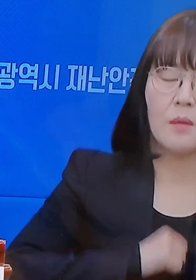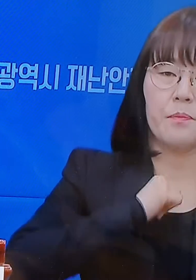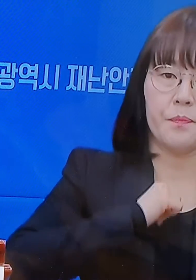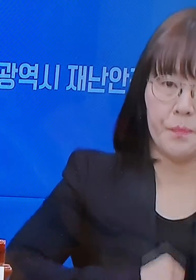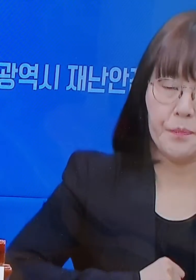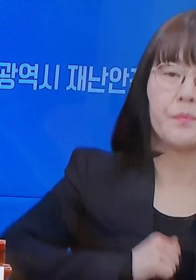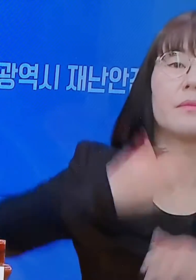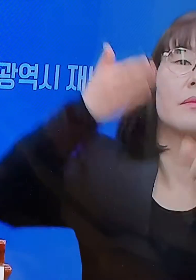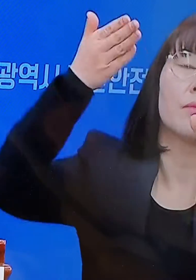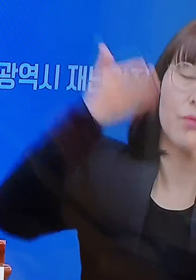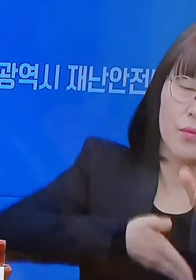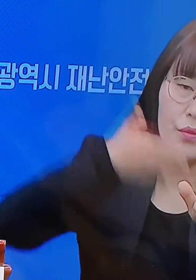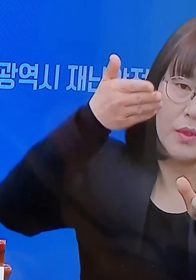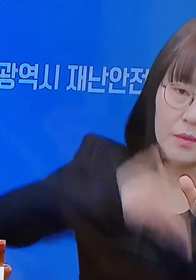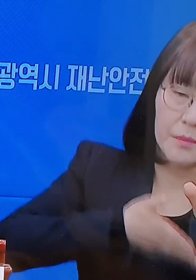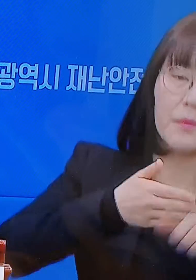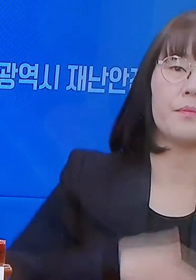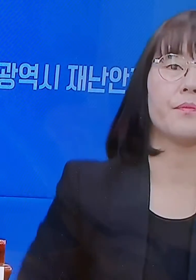we do not,